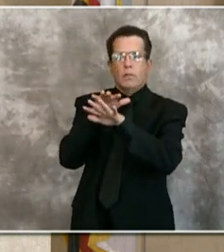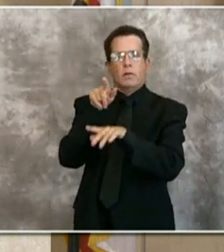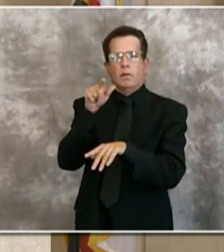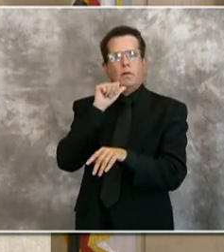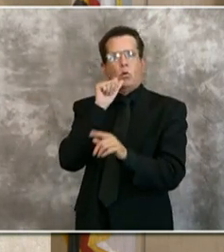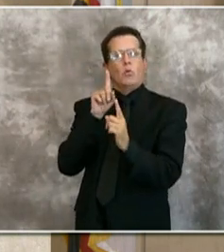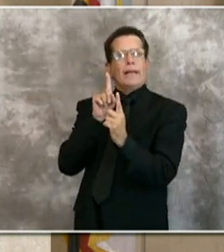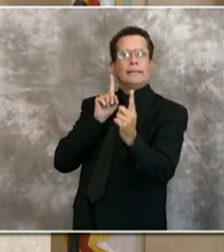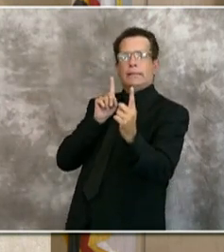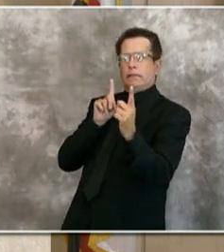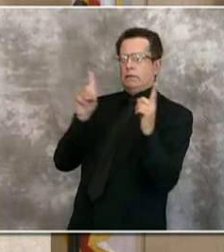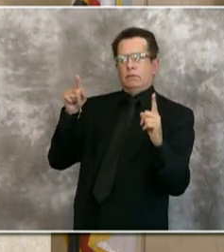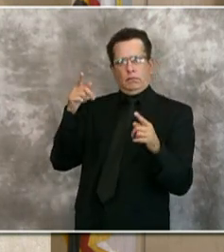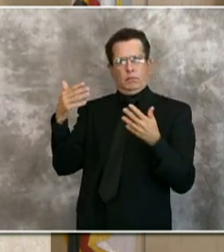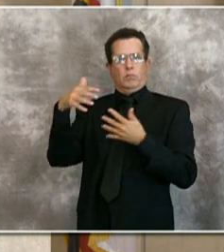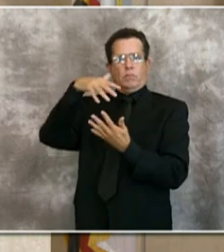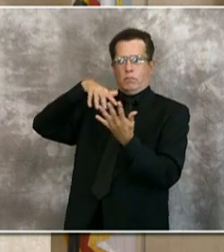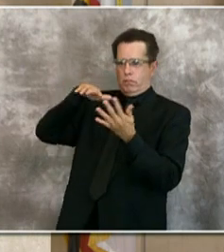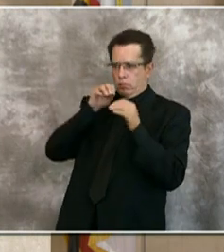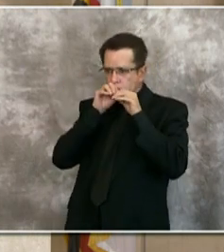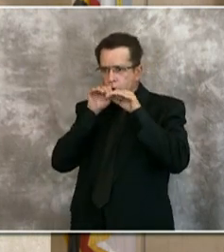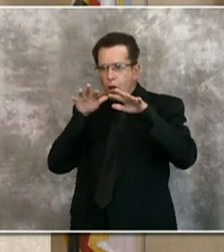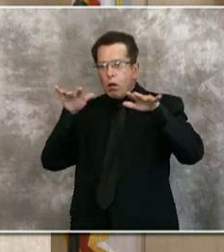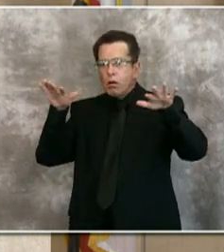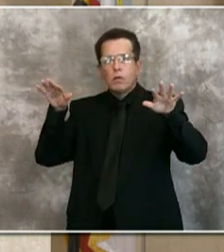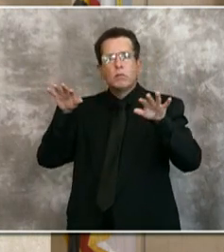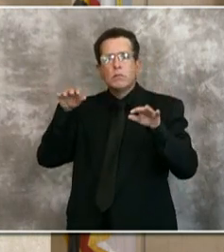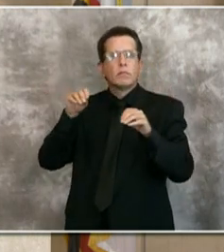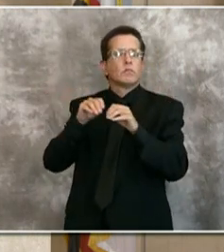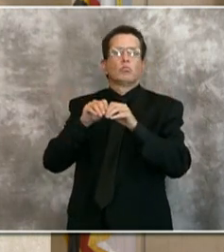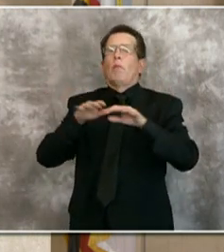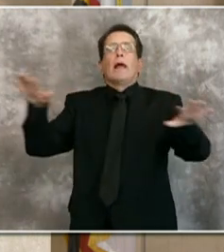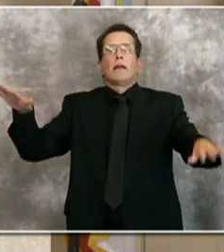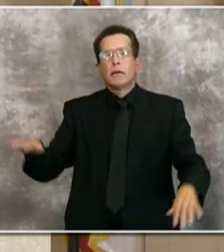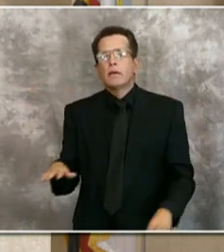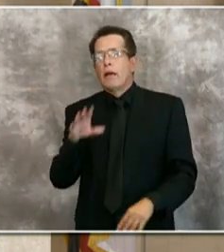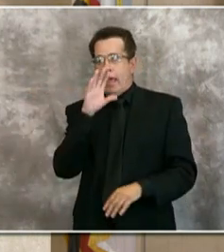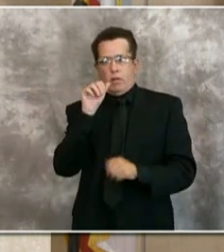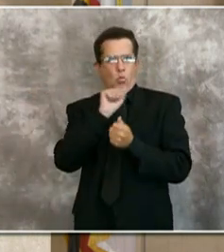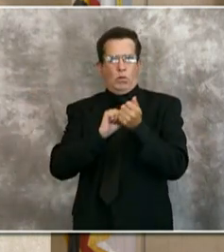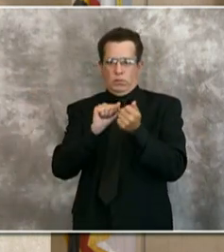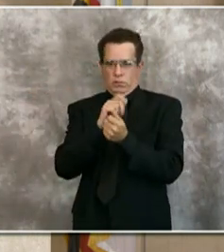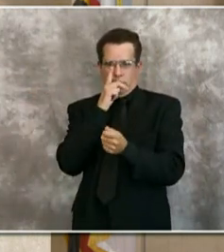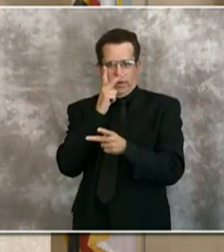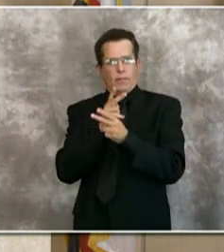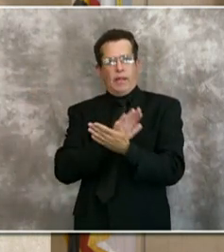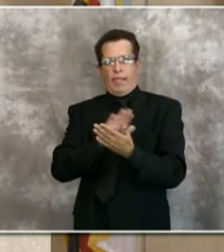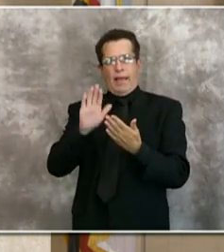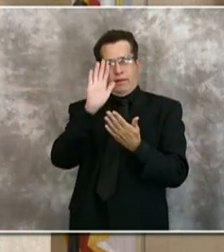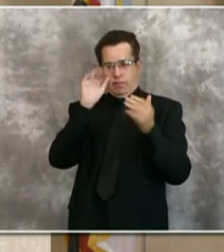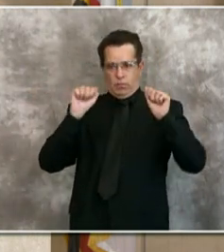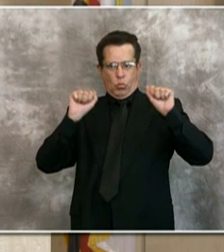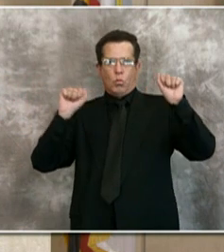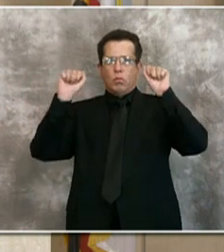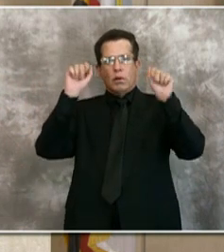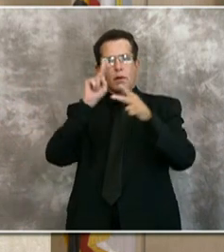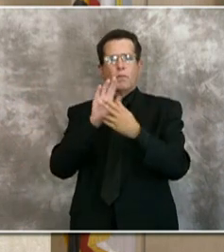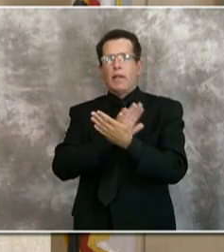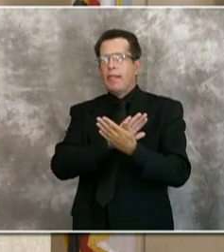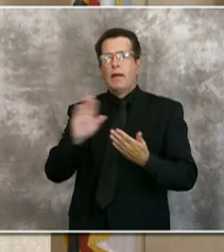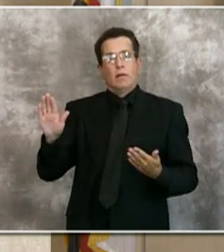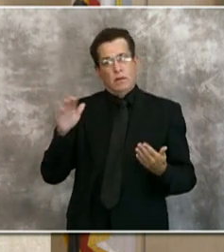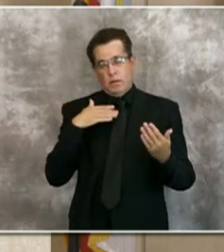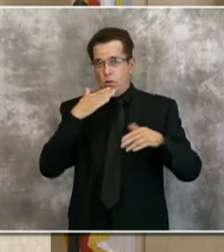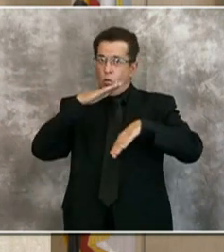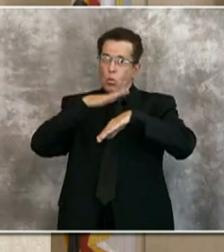not occurring, with masks not being worn, and hands that are not being washed. I have to tell you, the loud